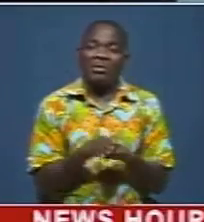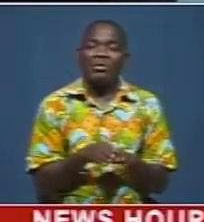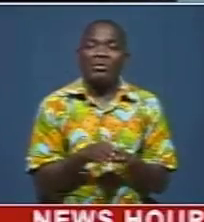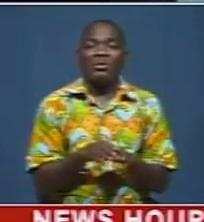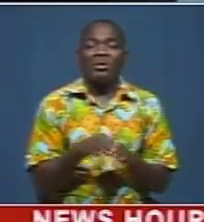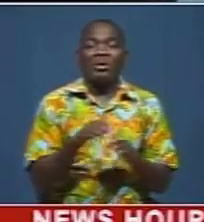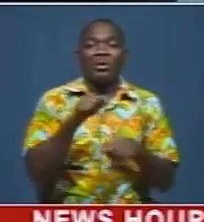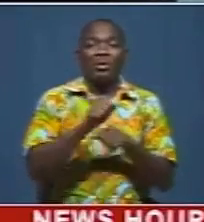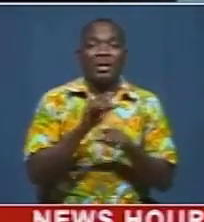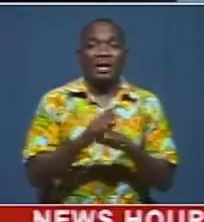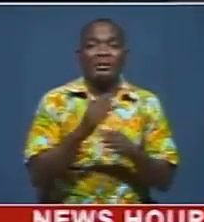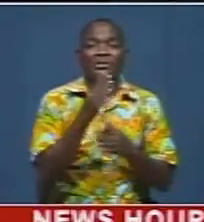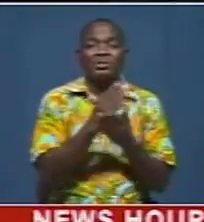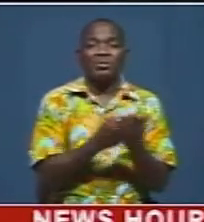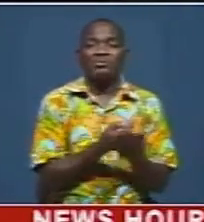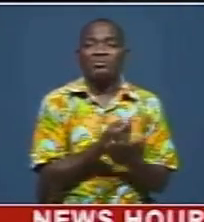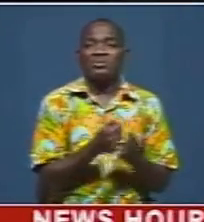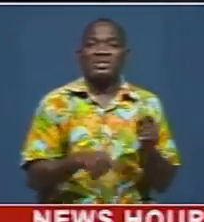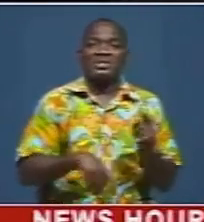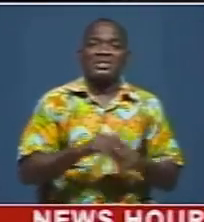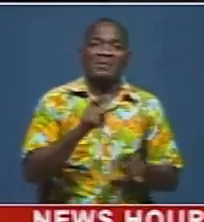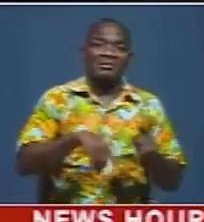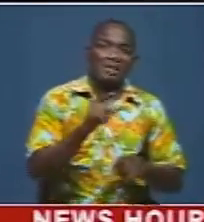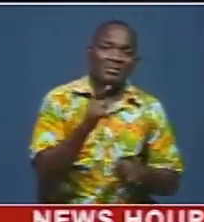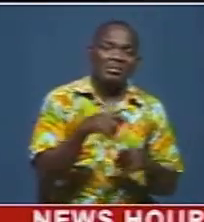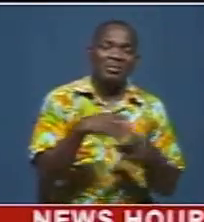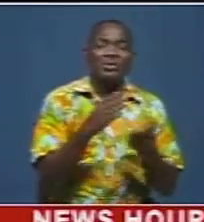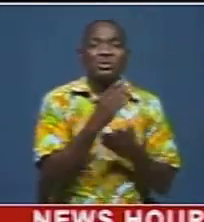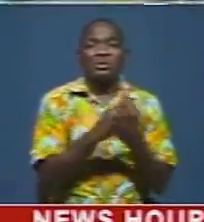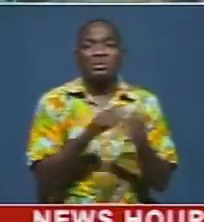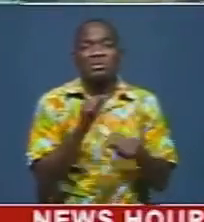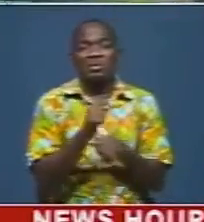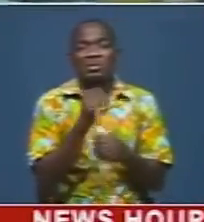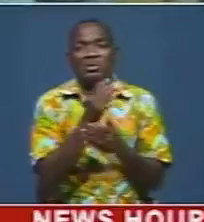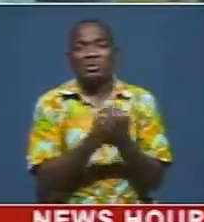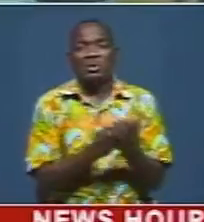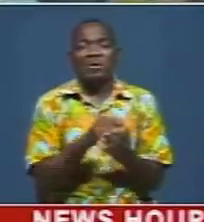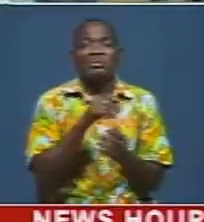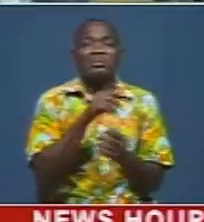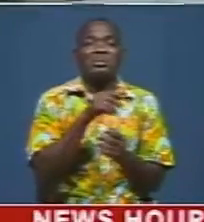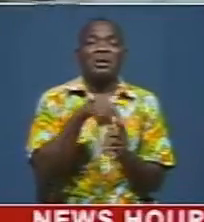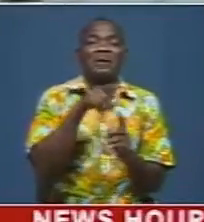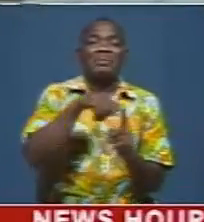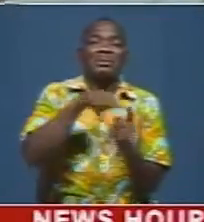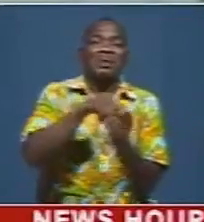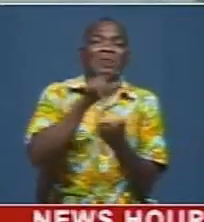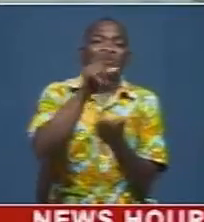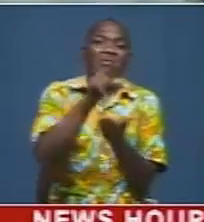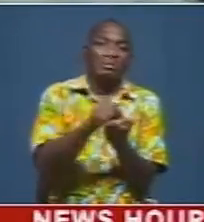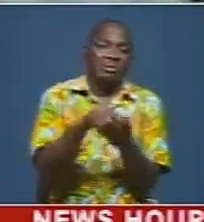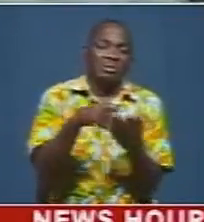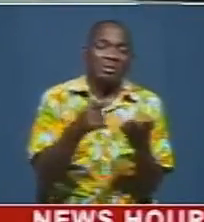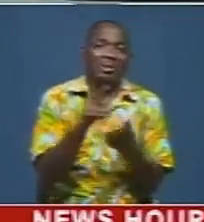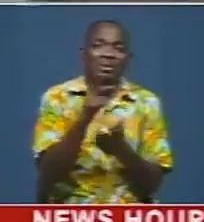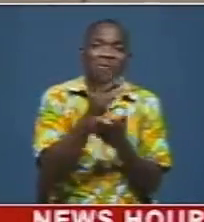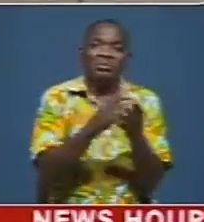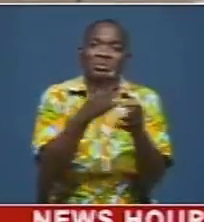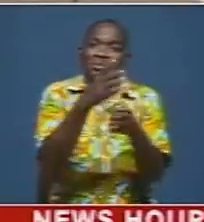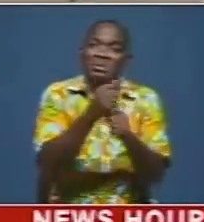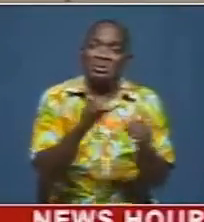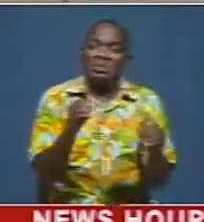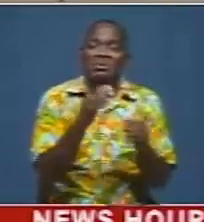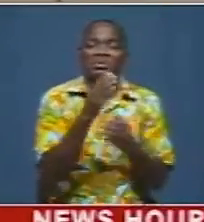Workers have been laid off. Those who are working, some of them can tell you that they are not receiving anything. Some